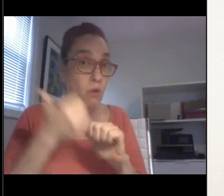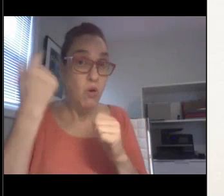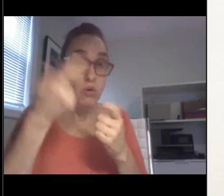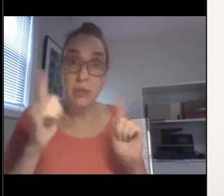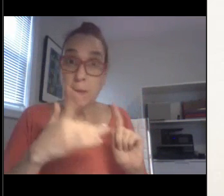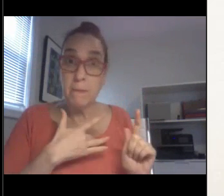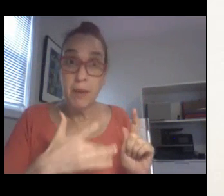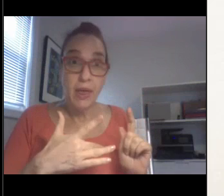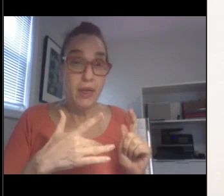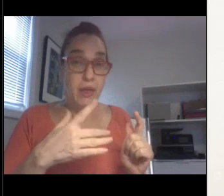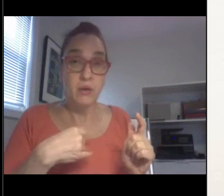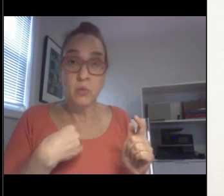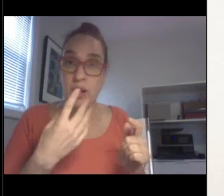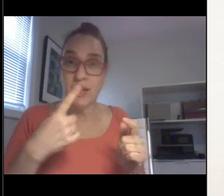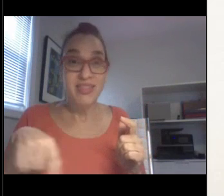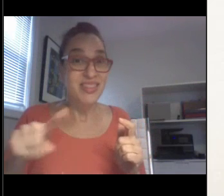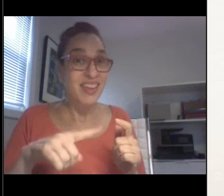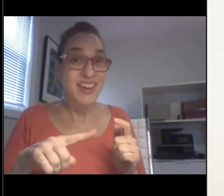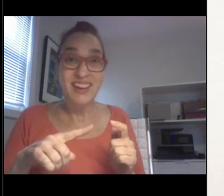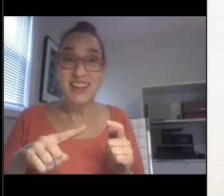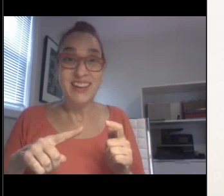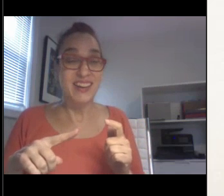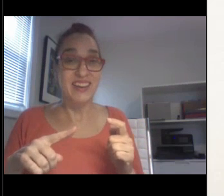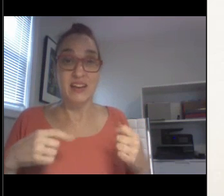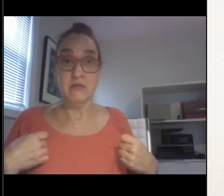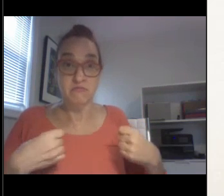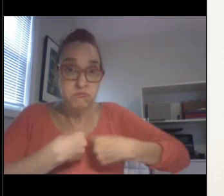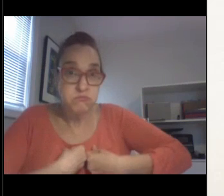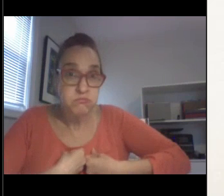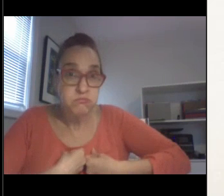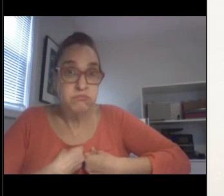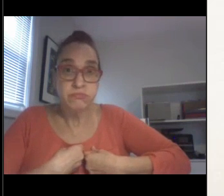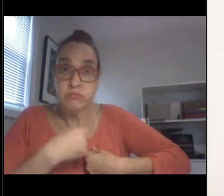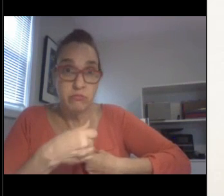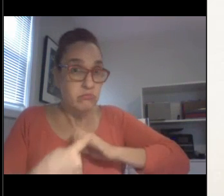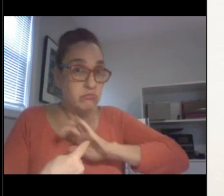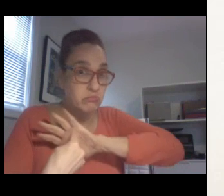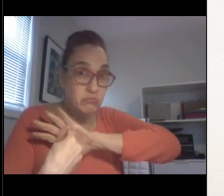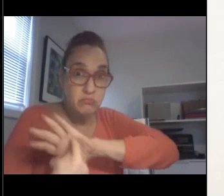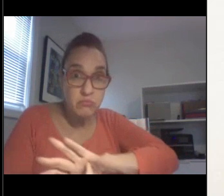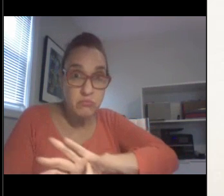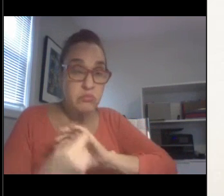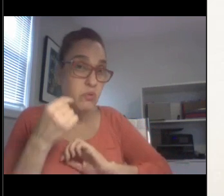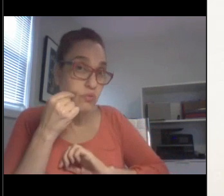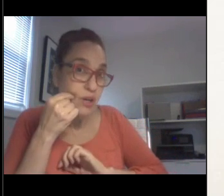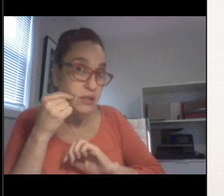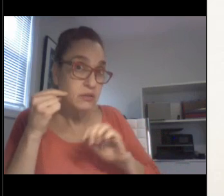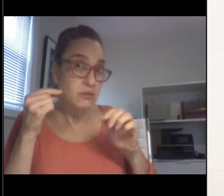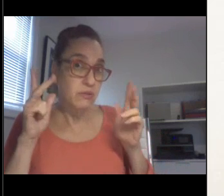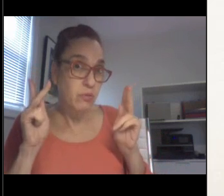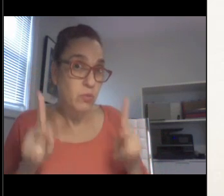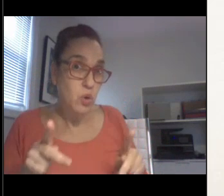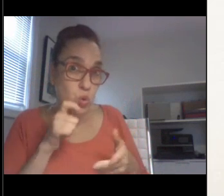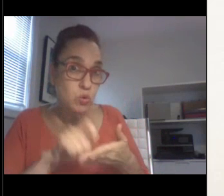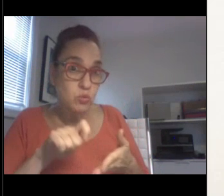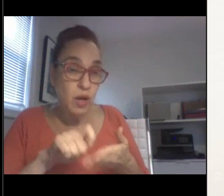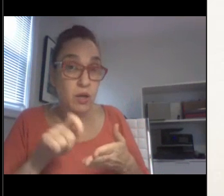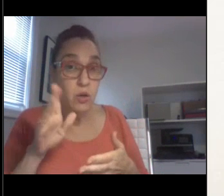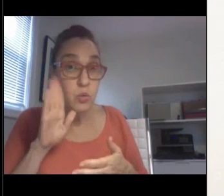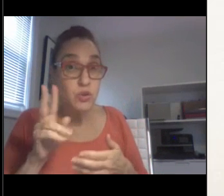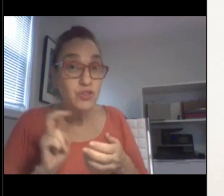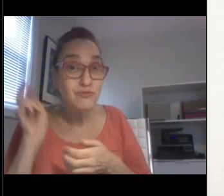they don't mark the positionality or the racial identity of the author, would you assume that they're white? It would be